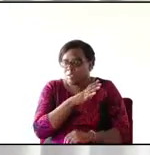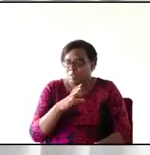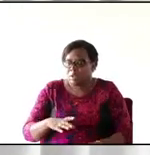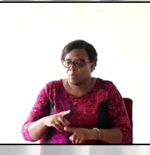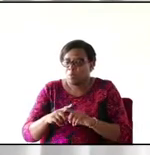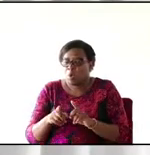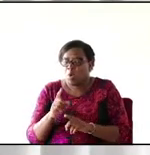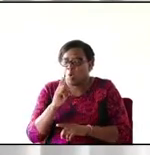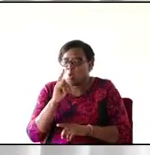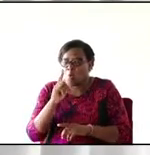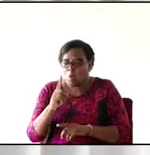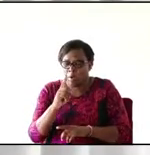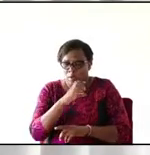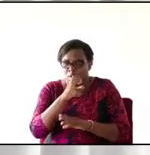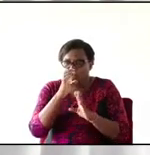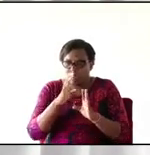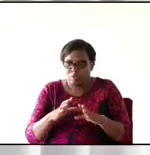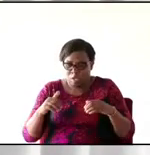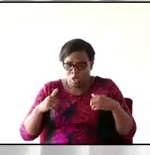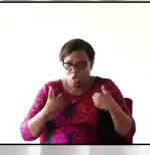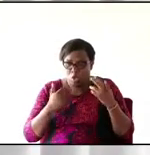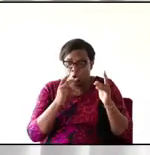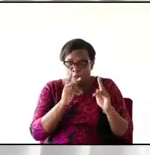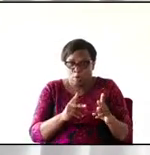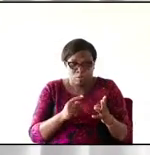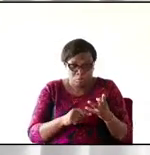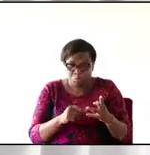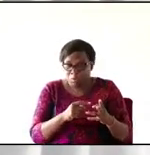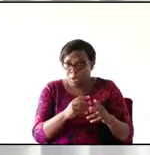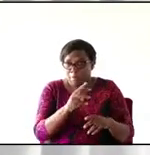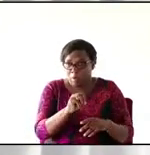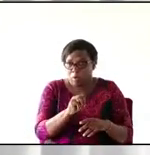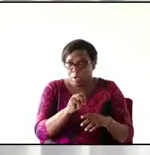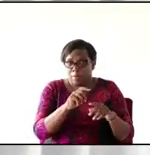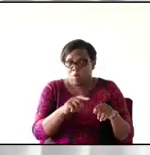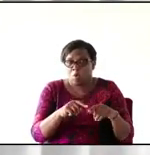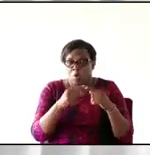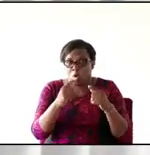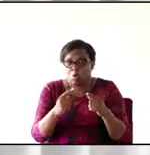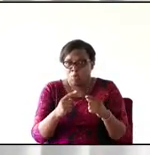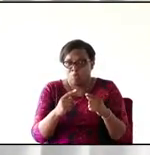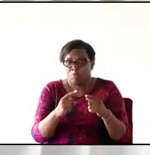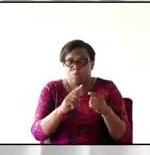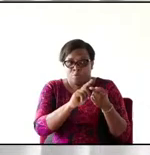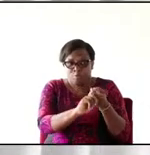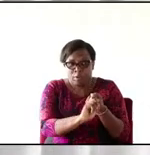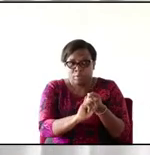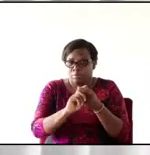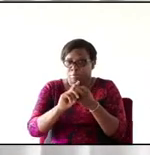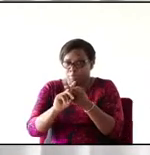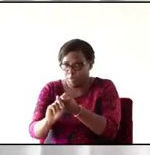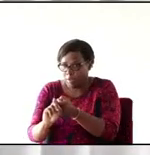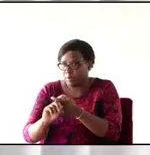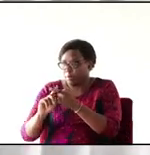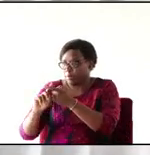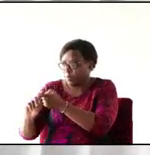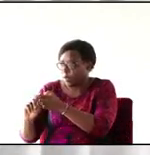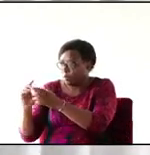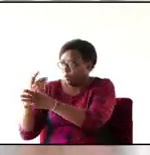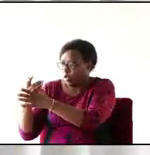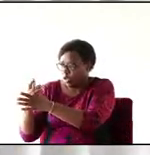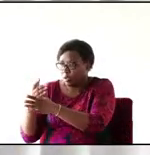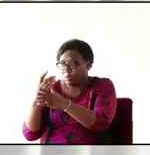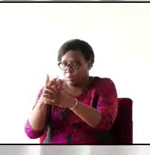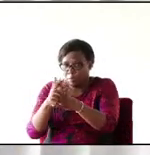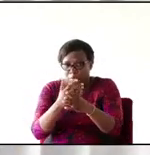one Christian young person among them went from friend to friend sharing the gospel, and